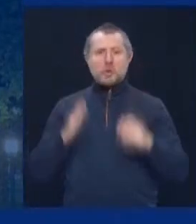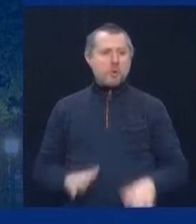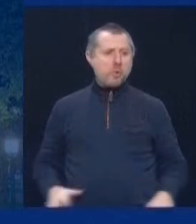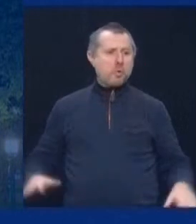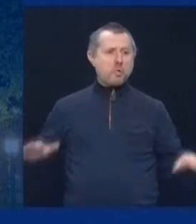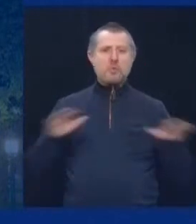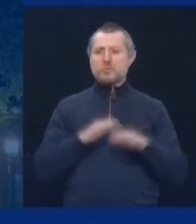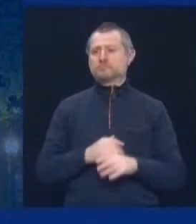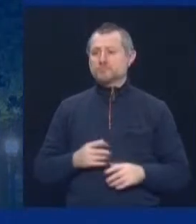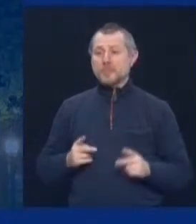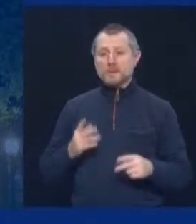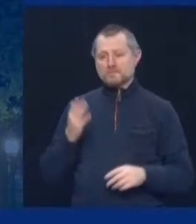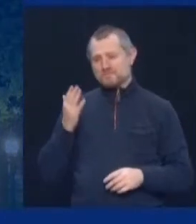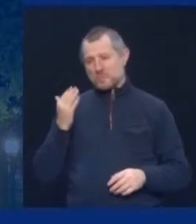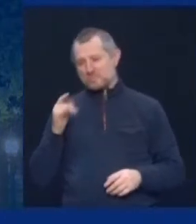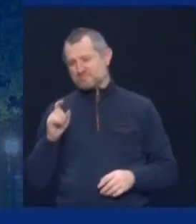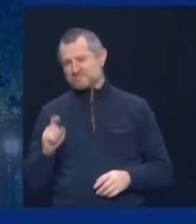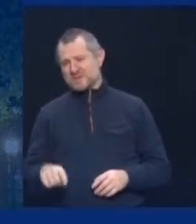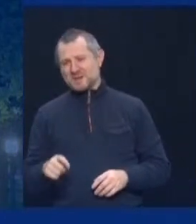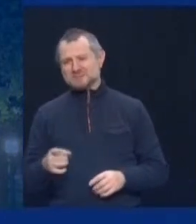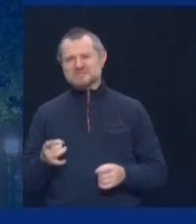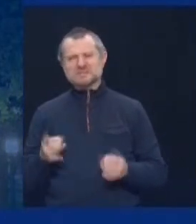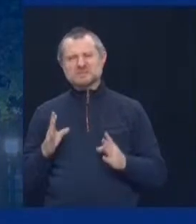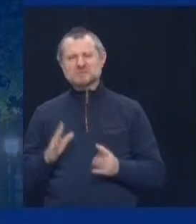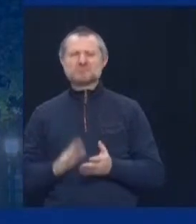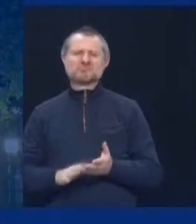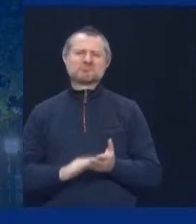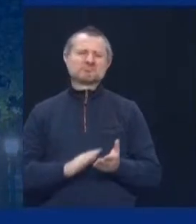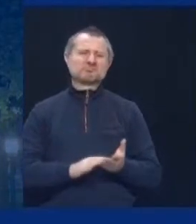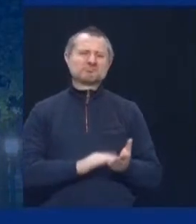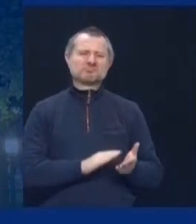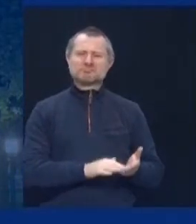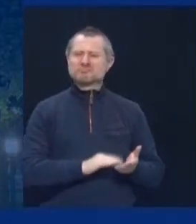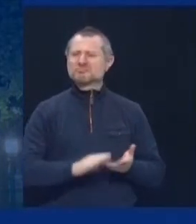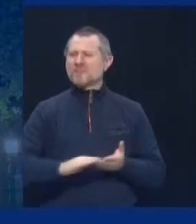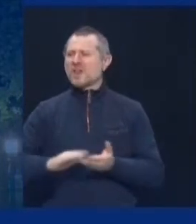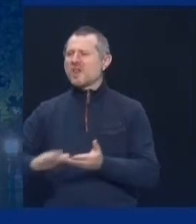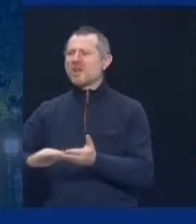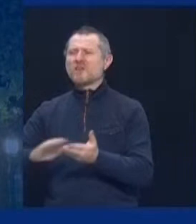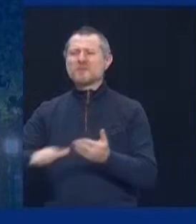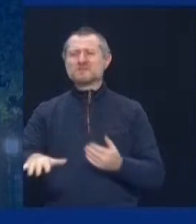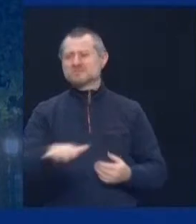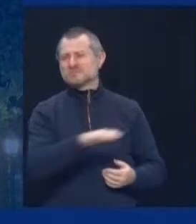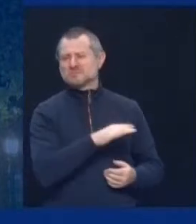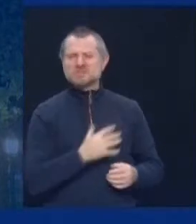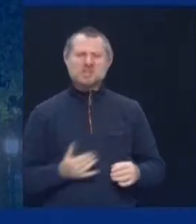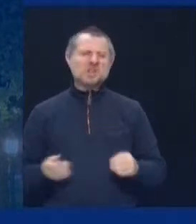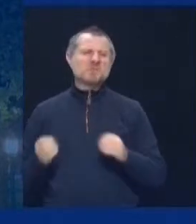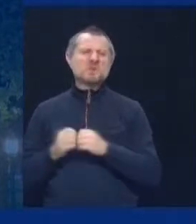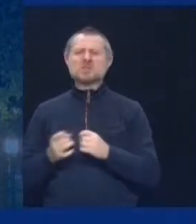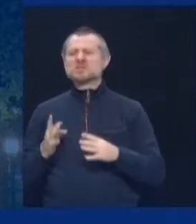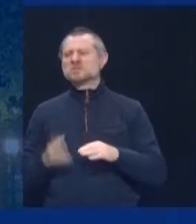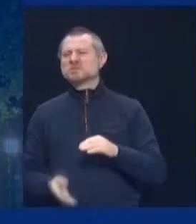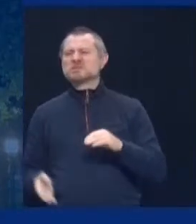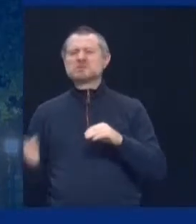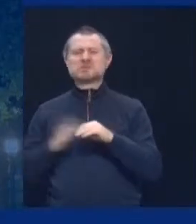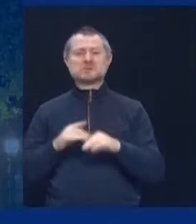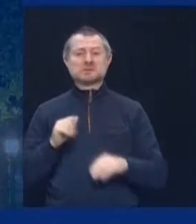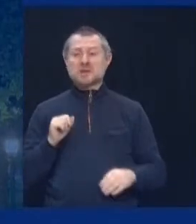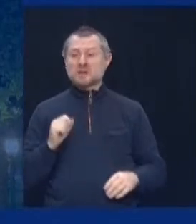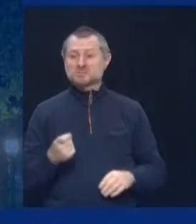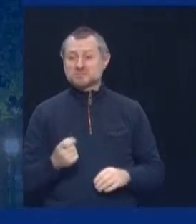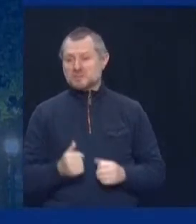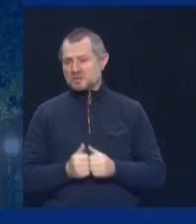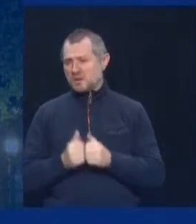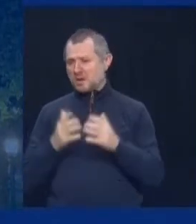because you would have to do massive cuts and massive tax increases without the federal aid.